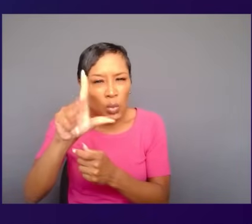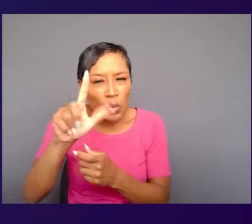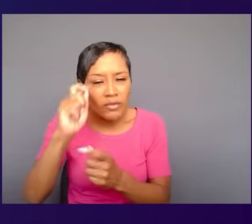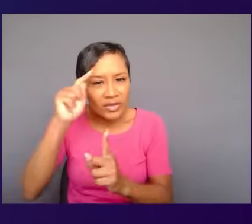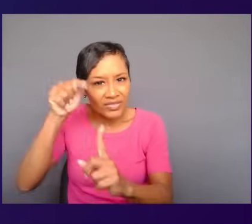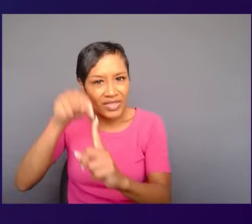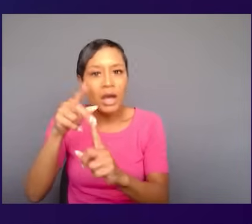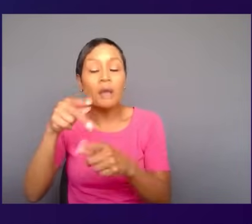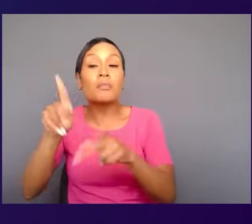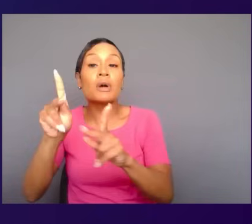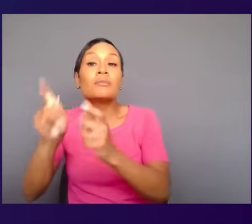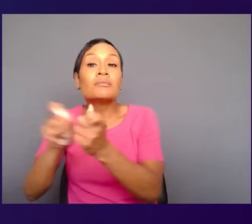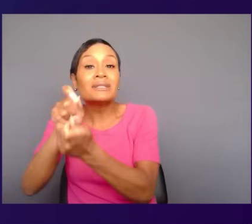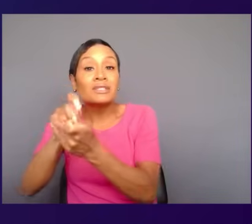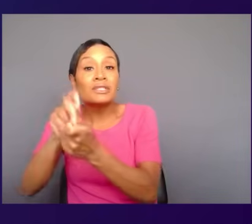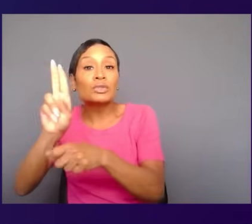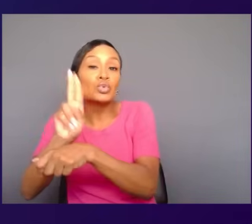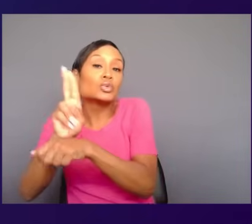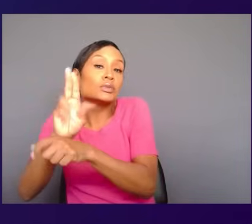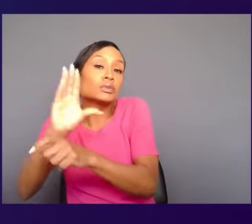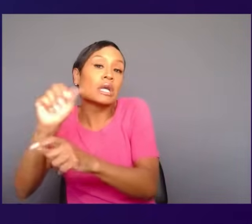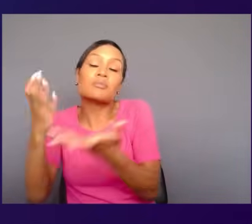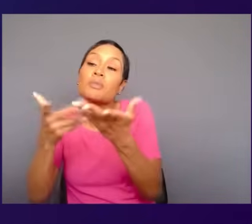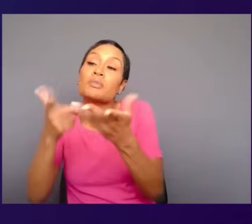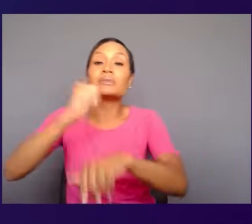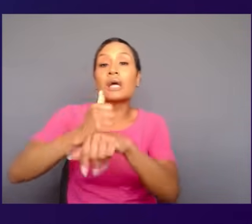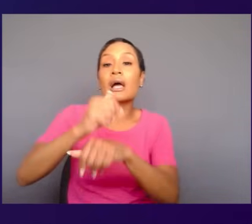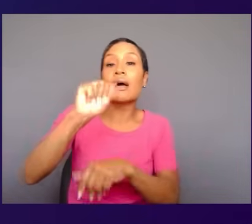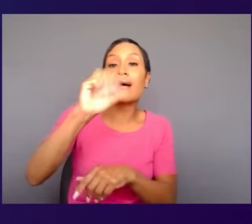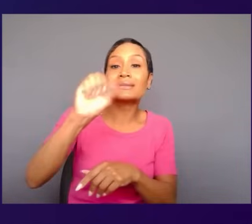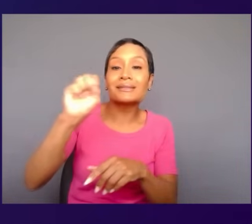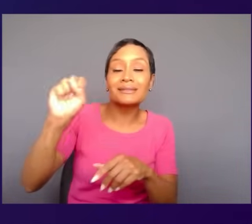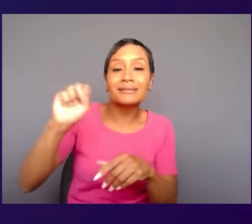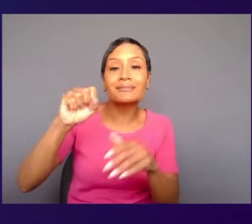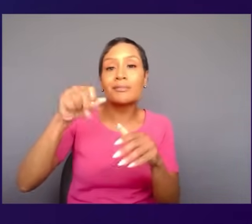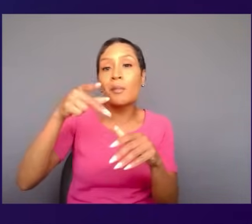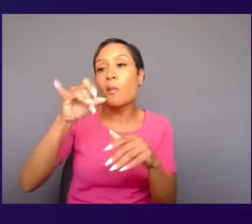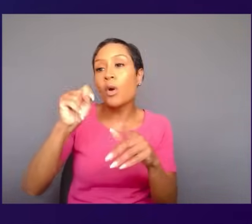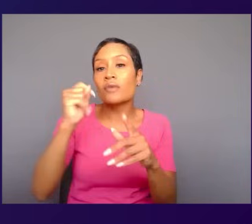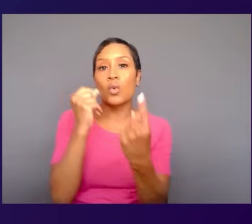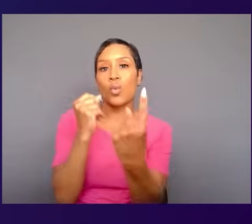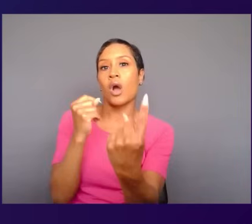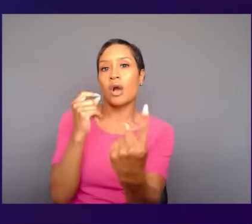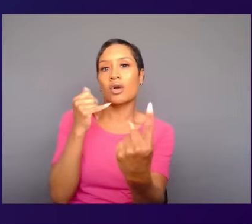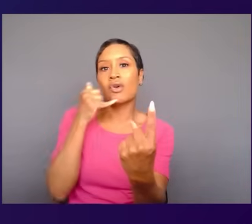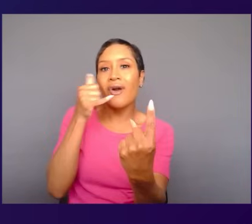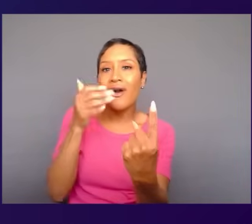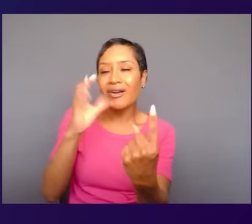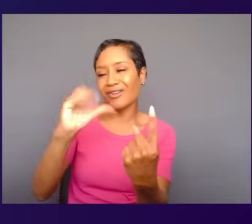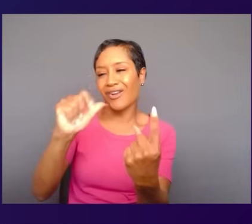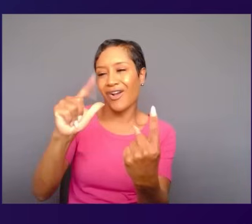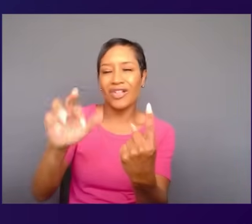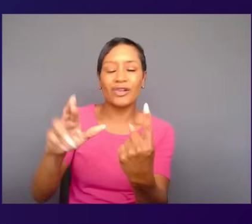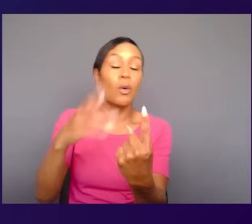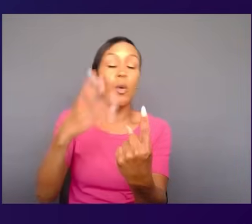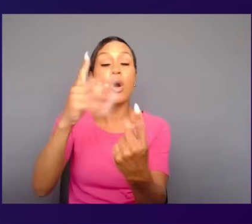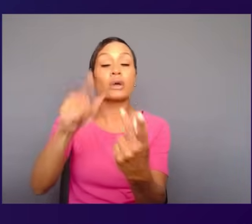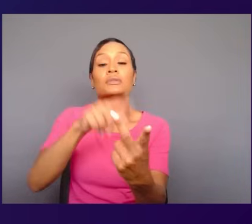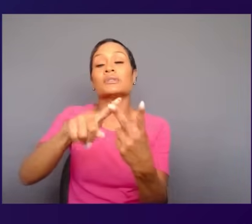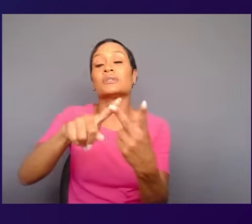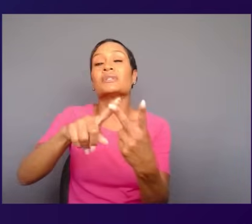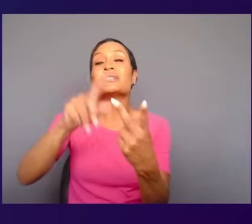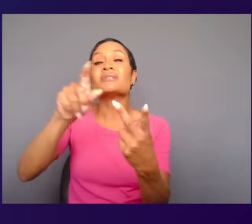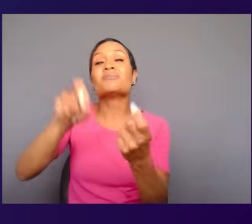case specific access. You might create an access point for a specific caller or for a specific use case. If you want all of